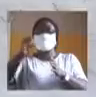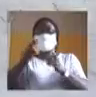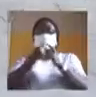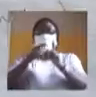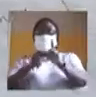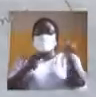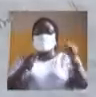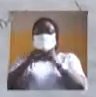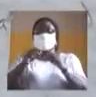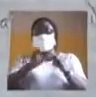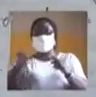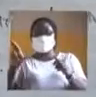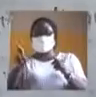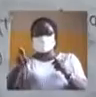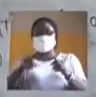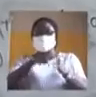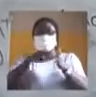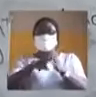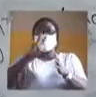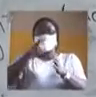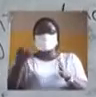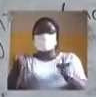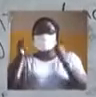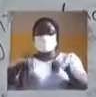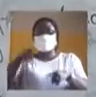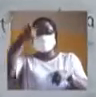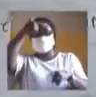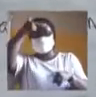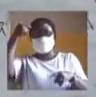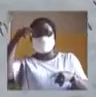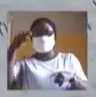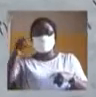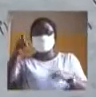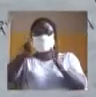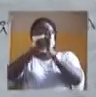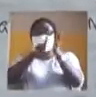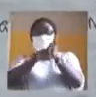the competitive demand, and 4, the composite demand.